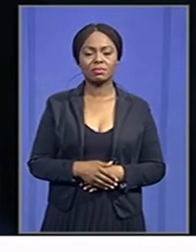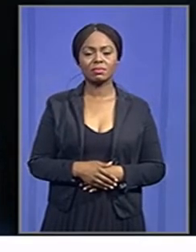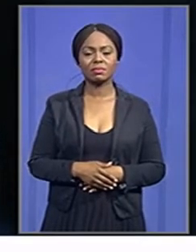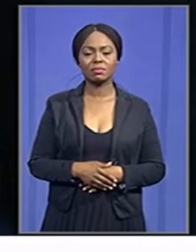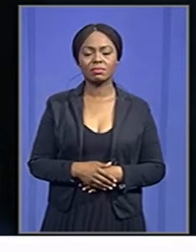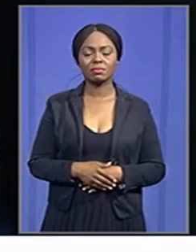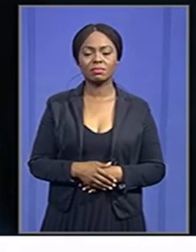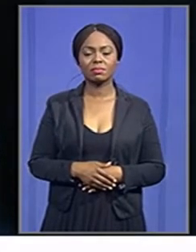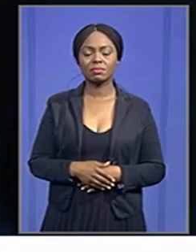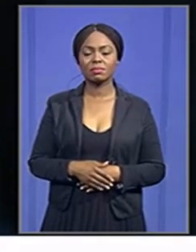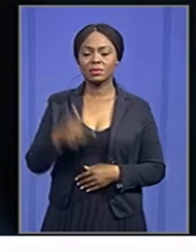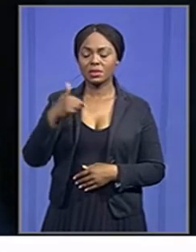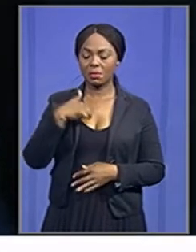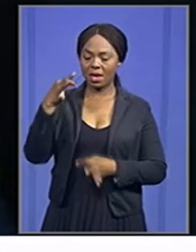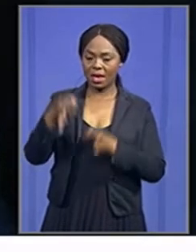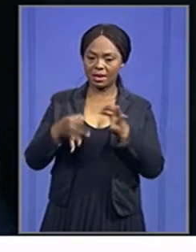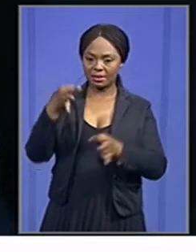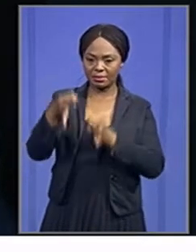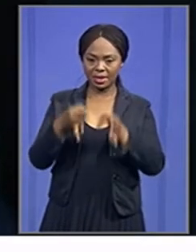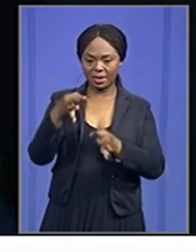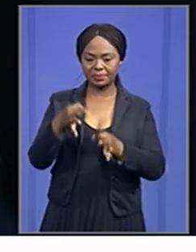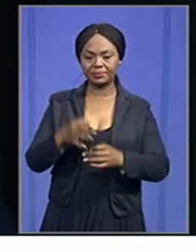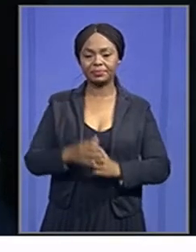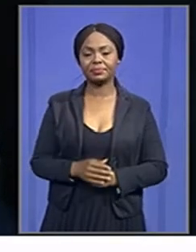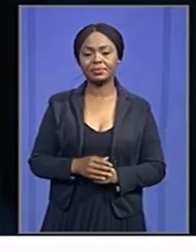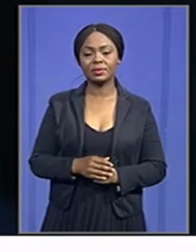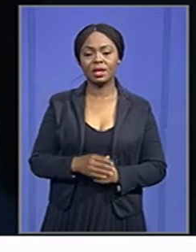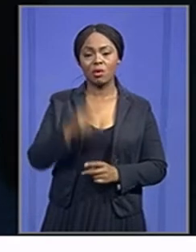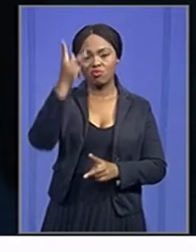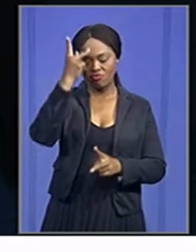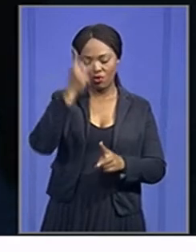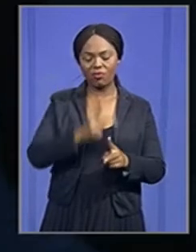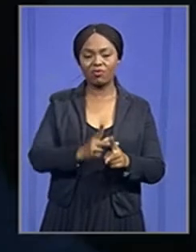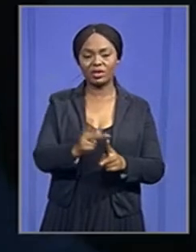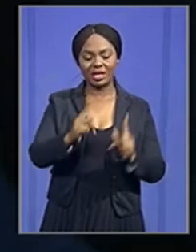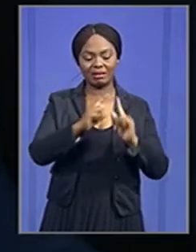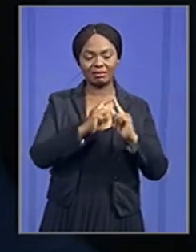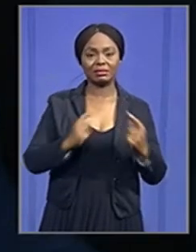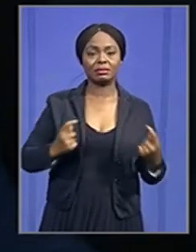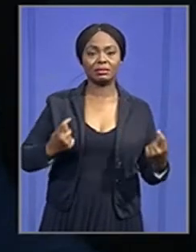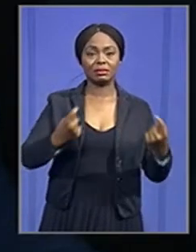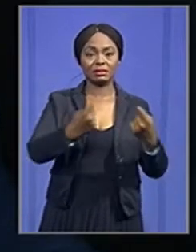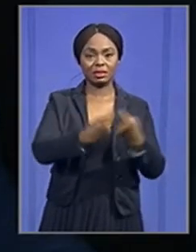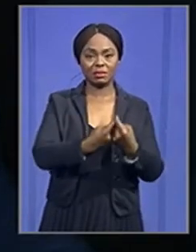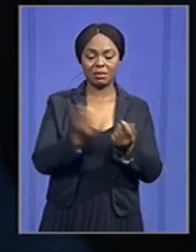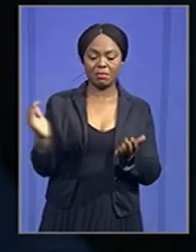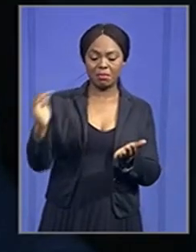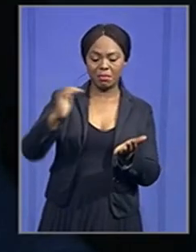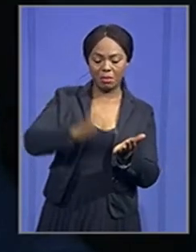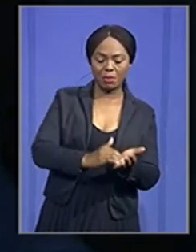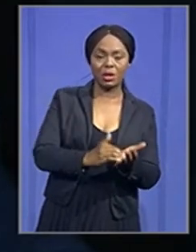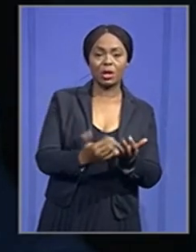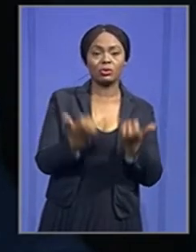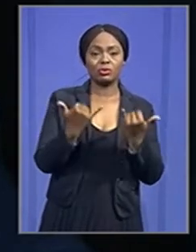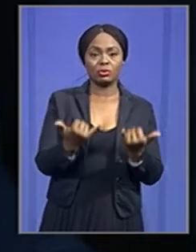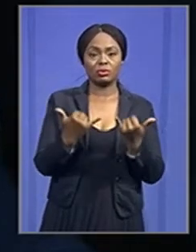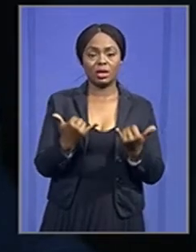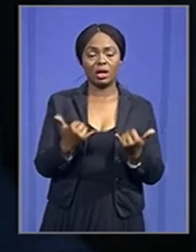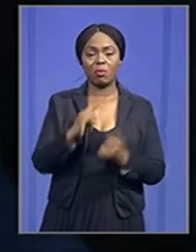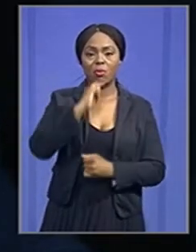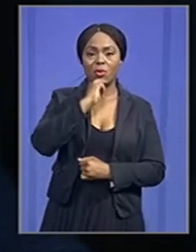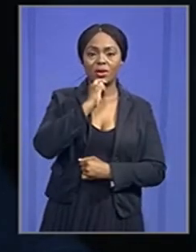earlier on that a professional engineering team only arrived in Cape Town this morning.